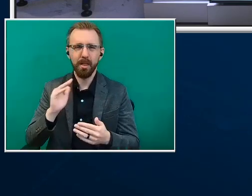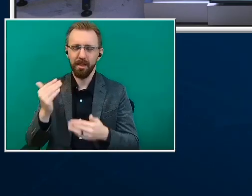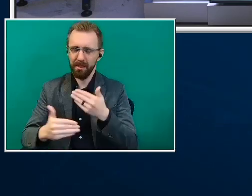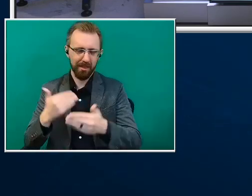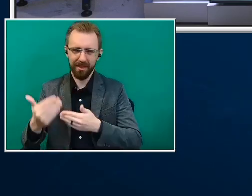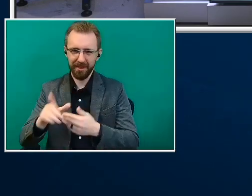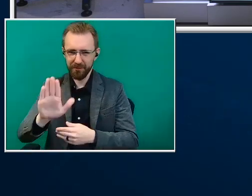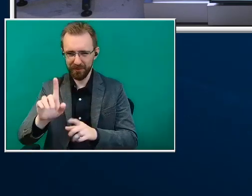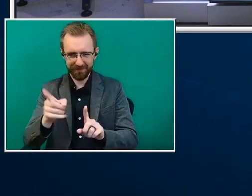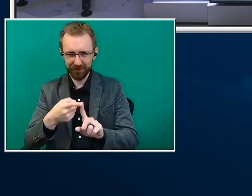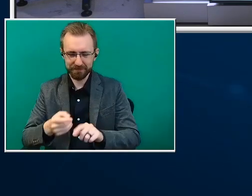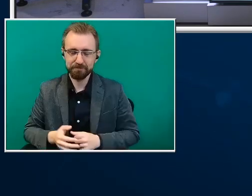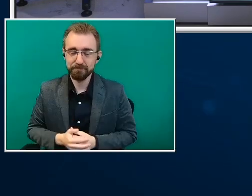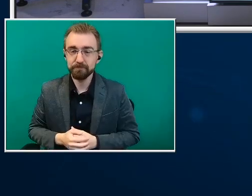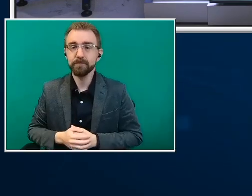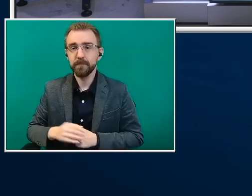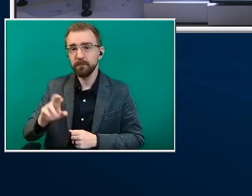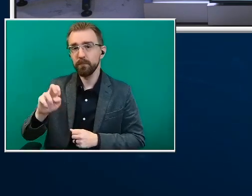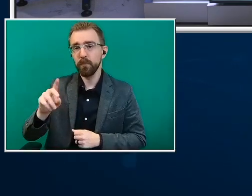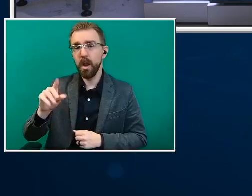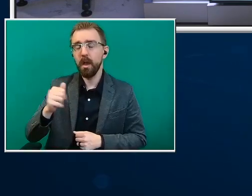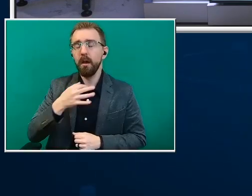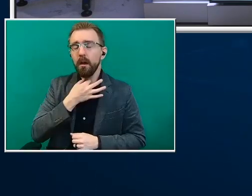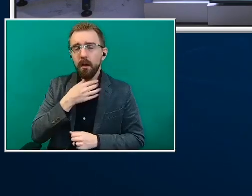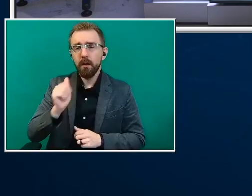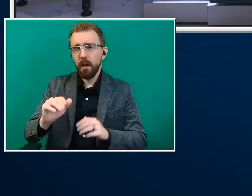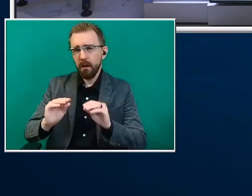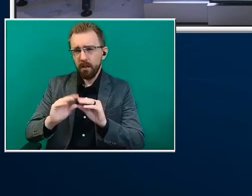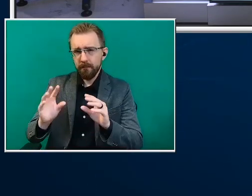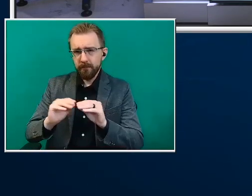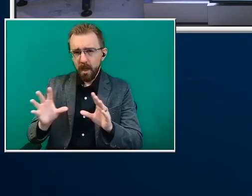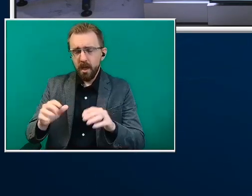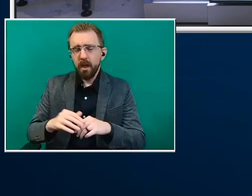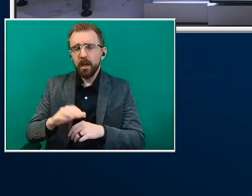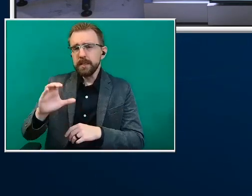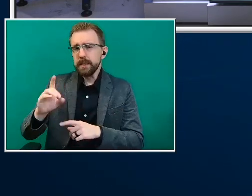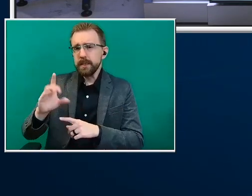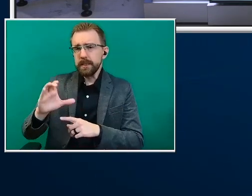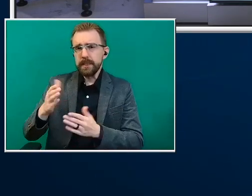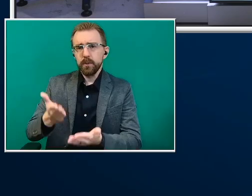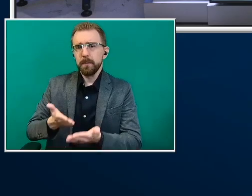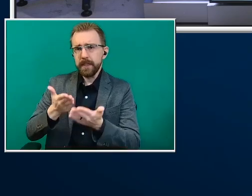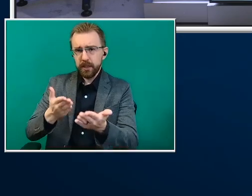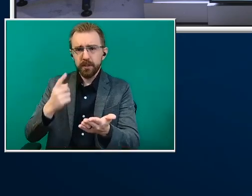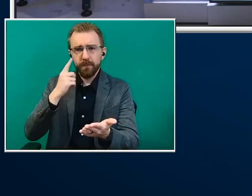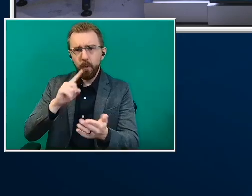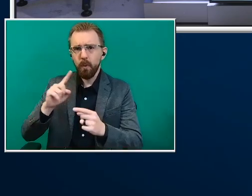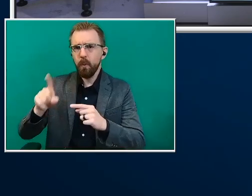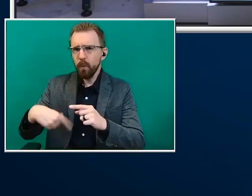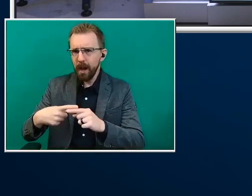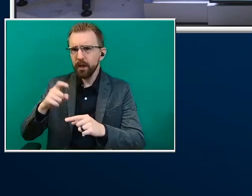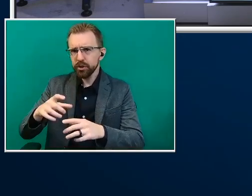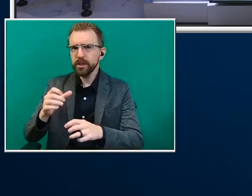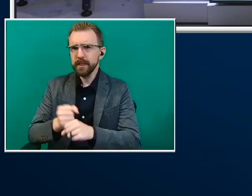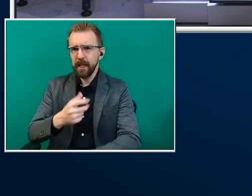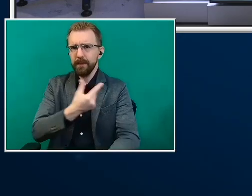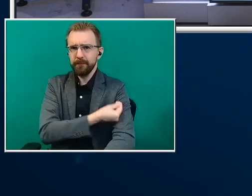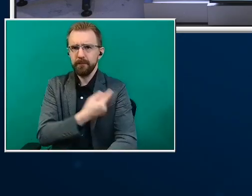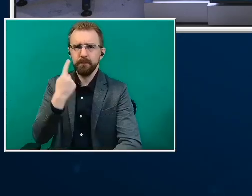Okay, Brenda wants to know if you could just clarify the CDC recommendation for when you should get vaccinated for pneumonia.